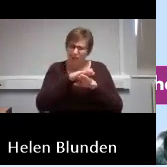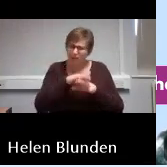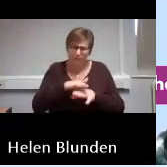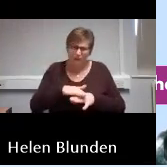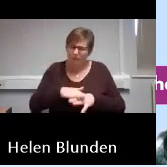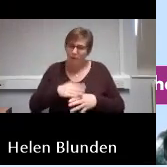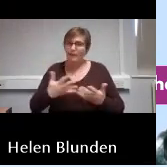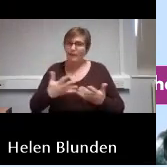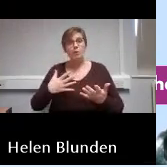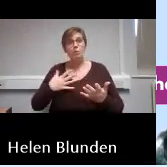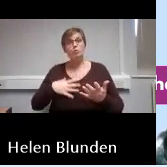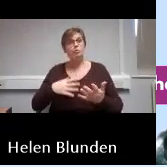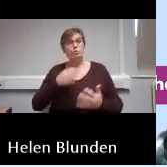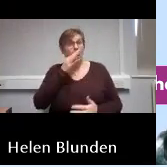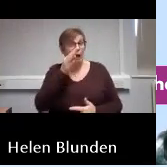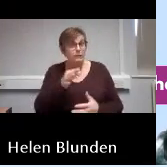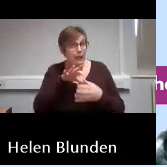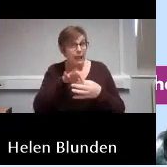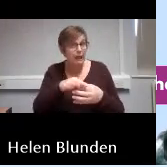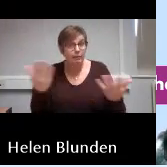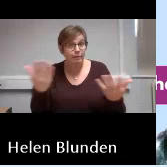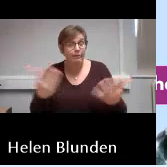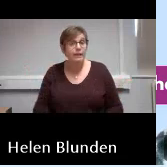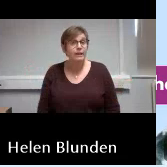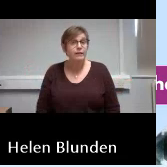may like to ask.